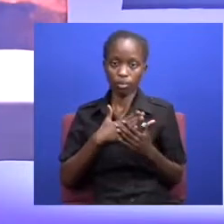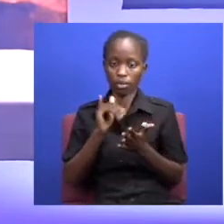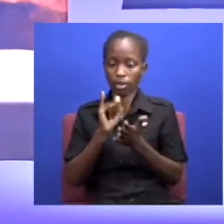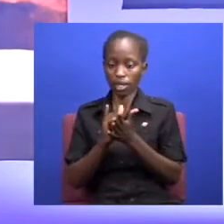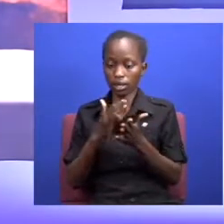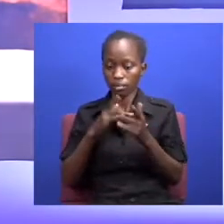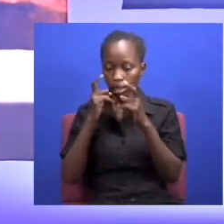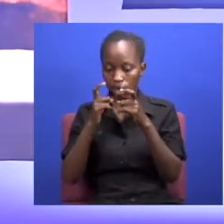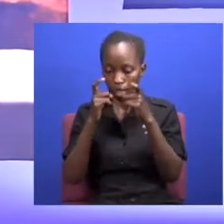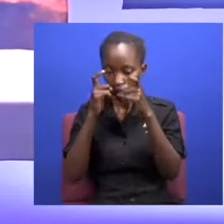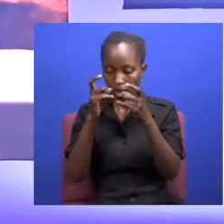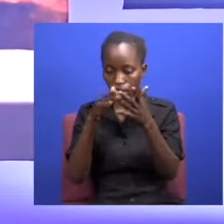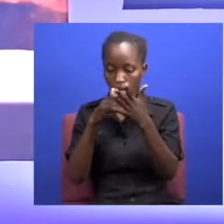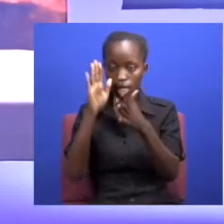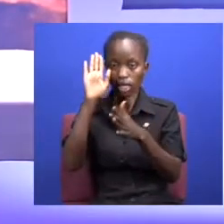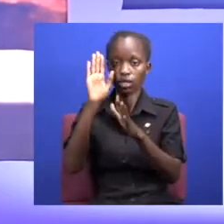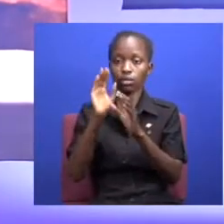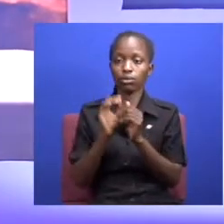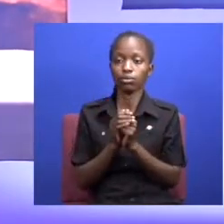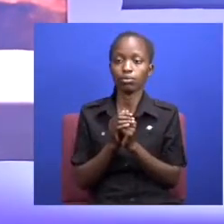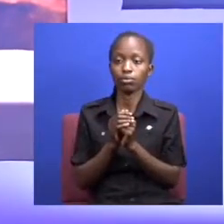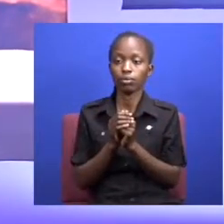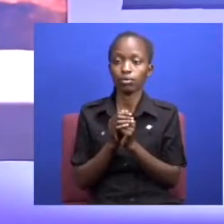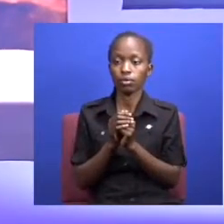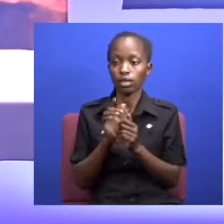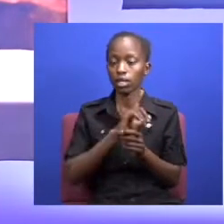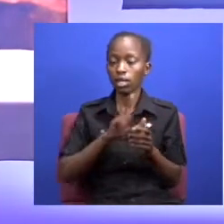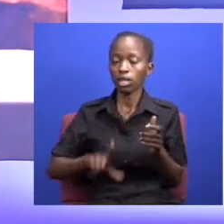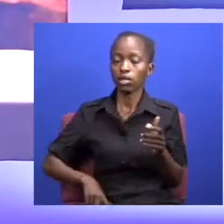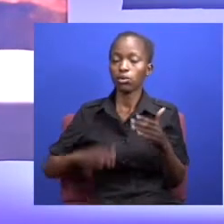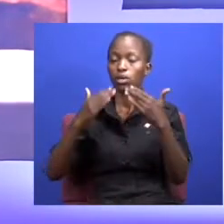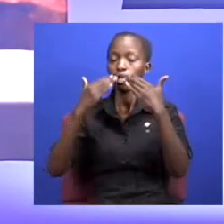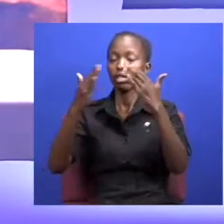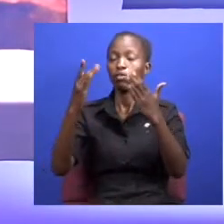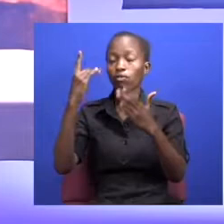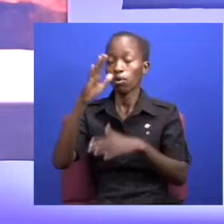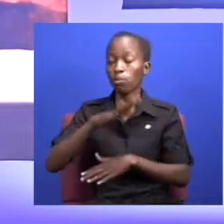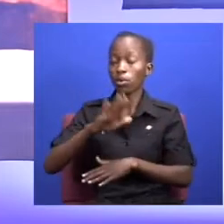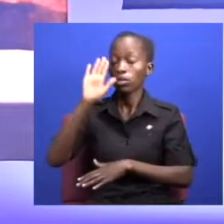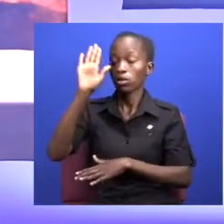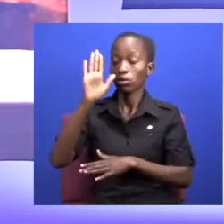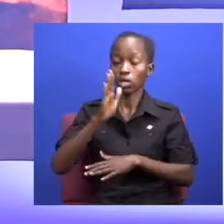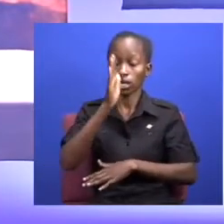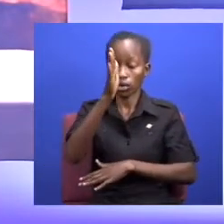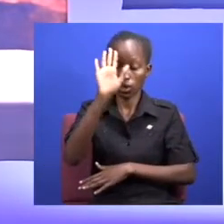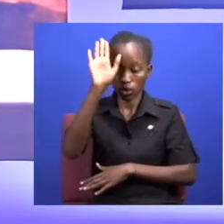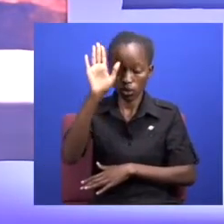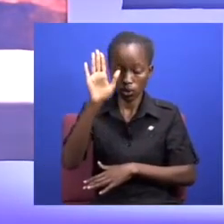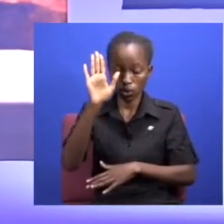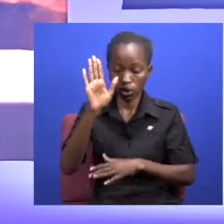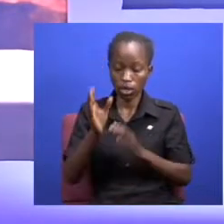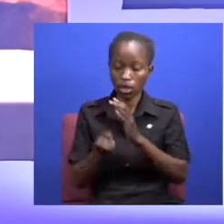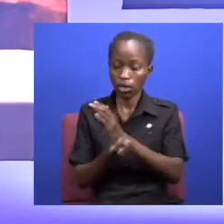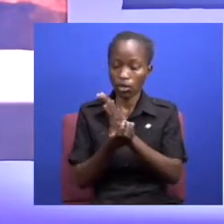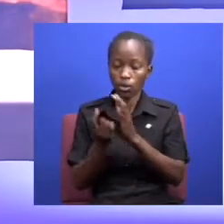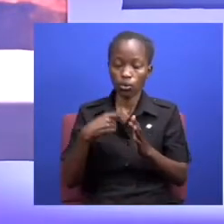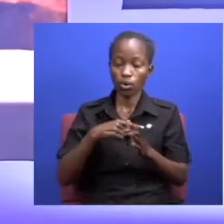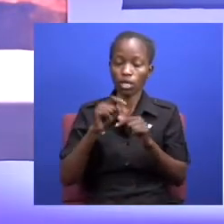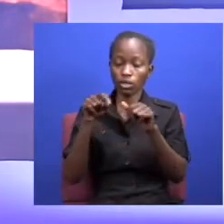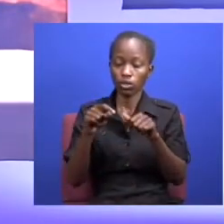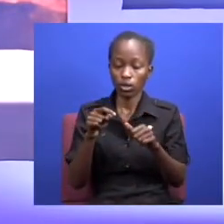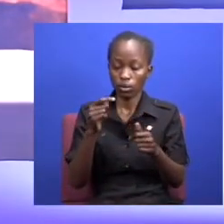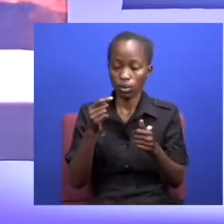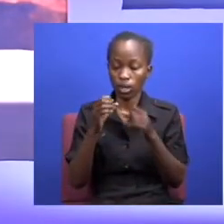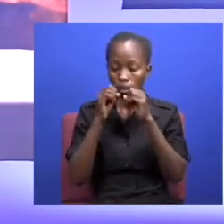that I may not sin against you." Father God, we are grateful for your presence and for your direction and instruction to us